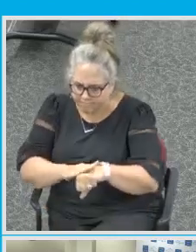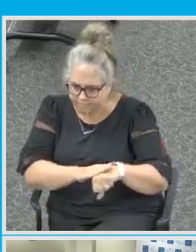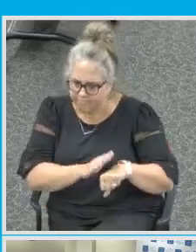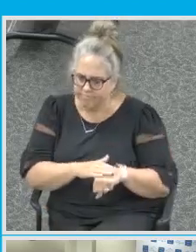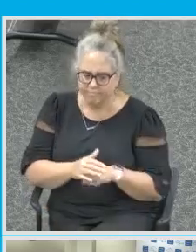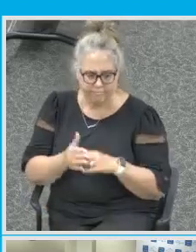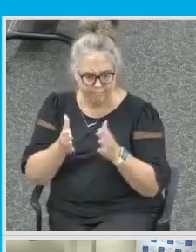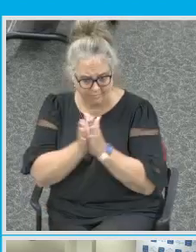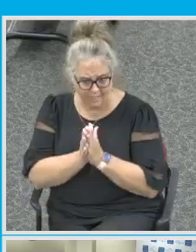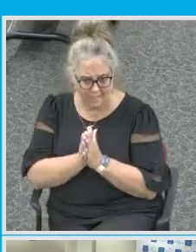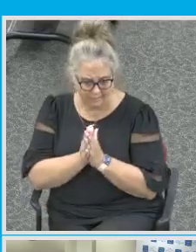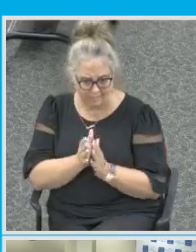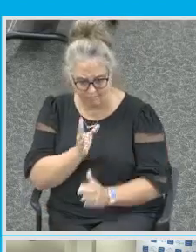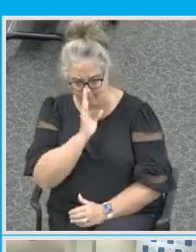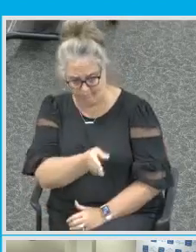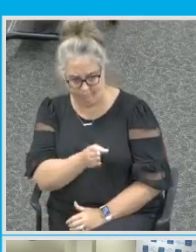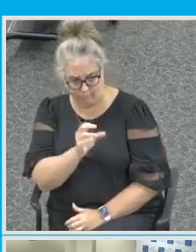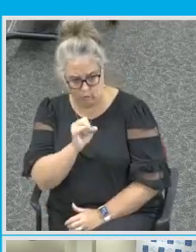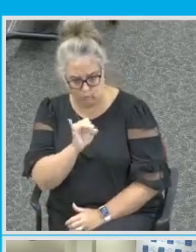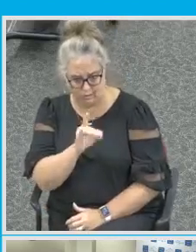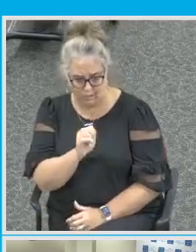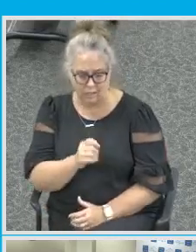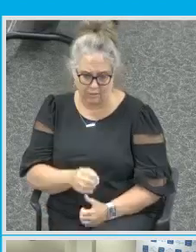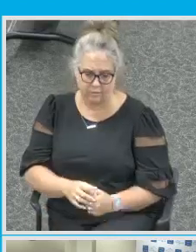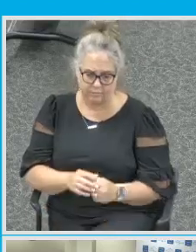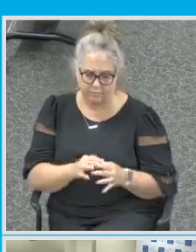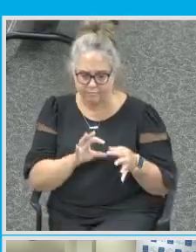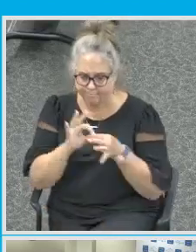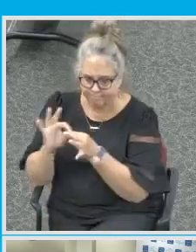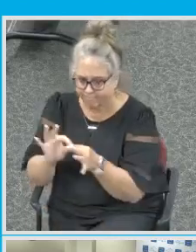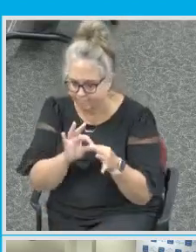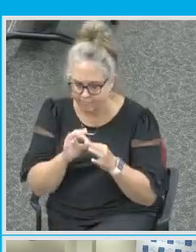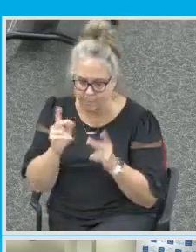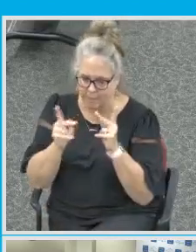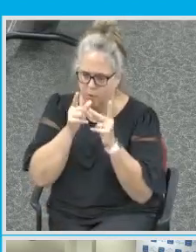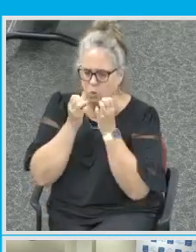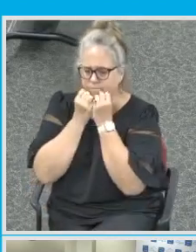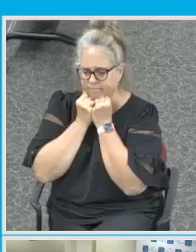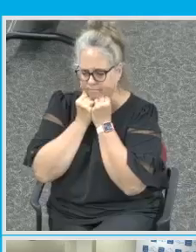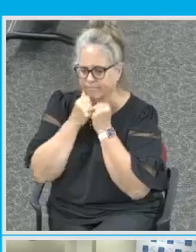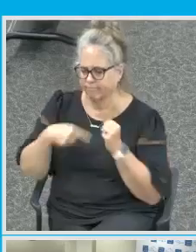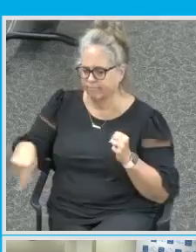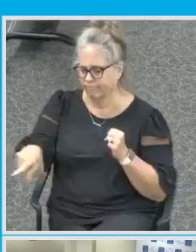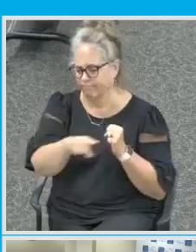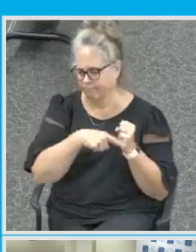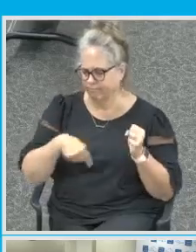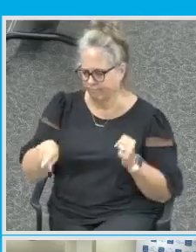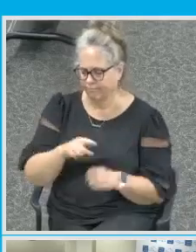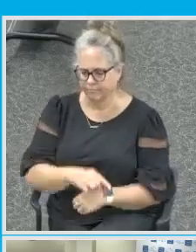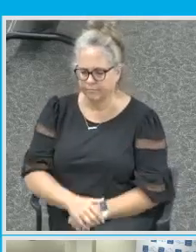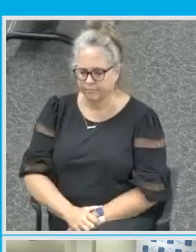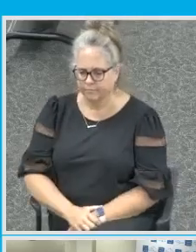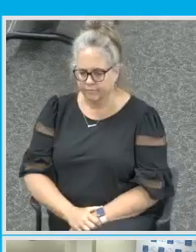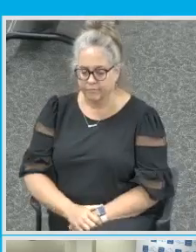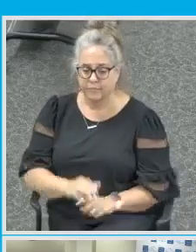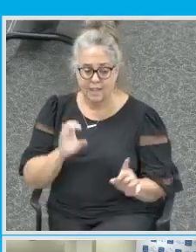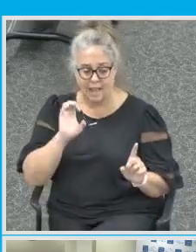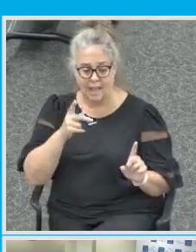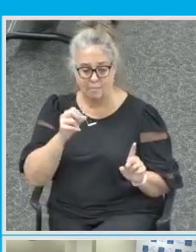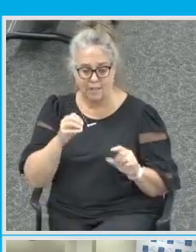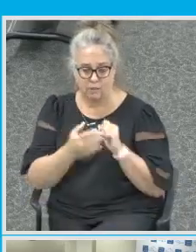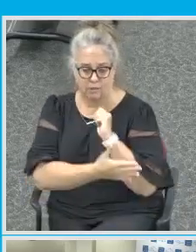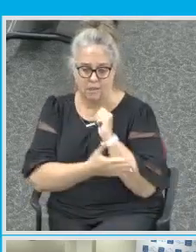and staying connected to those you care about. Now, therefore, be it resolved by the El Paso County Board of Health, number